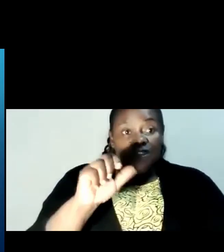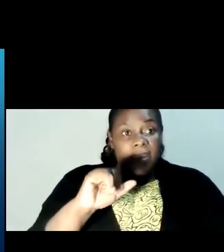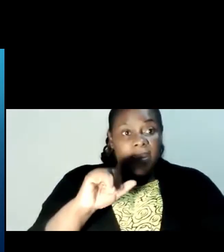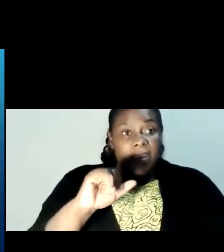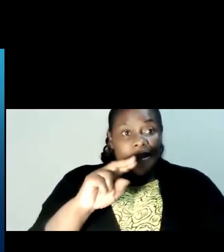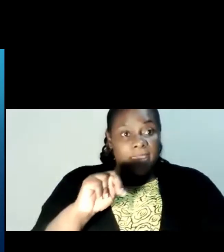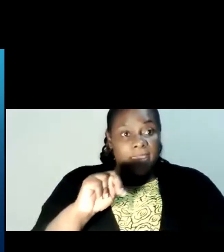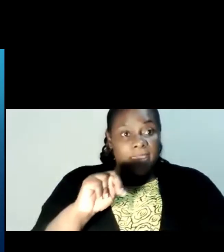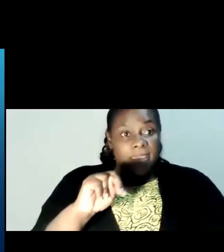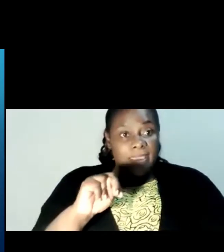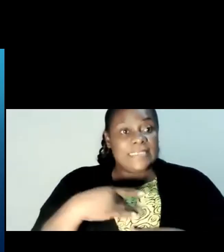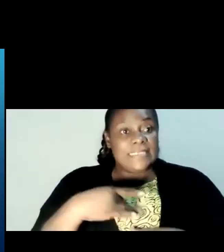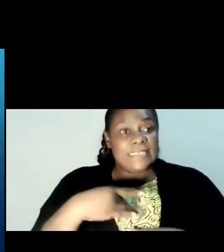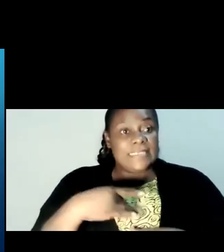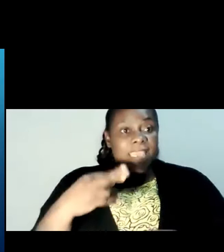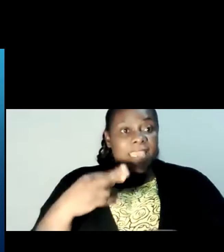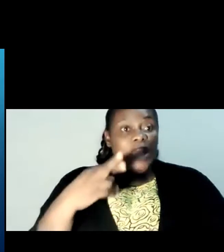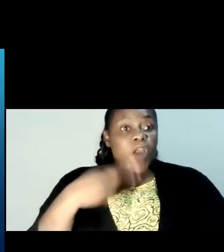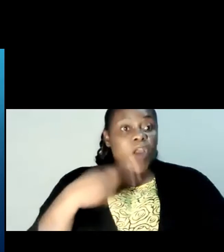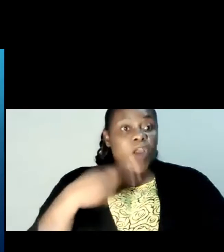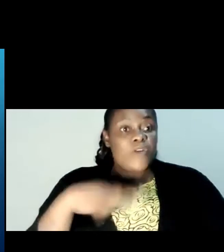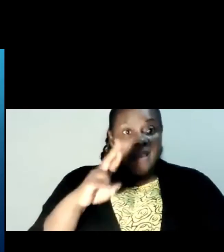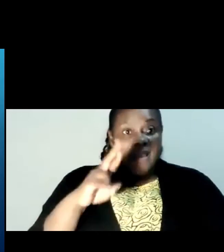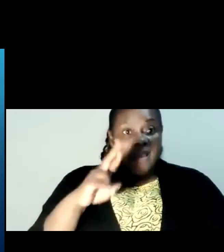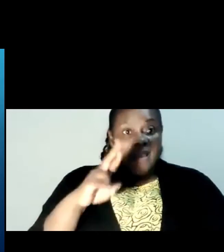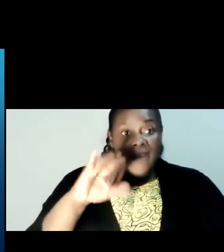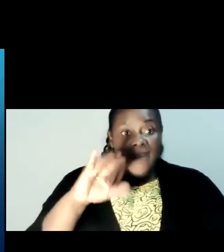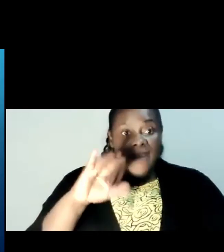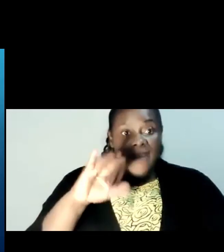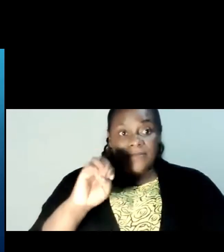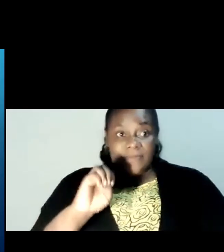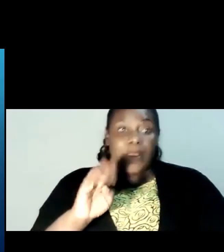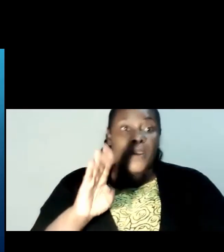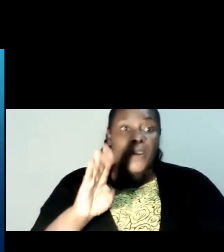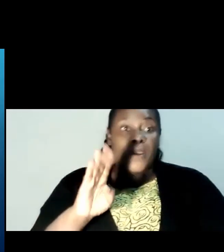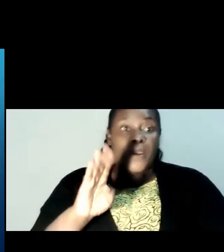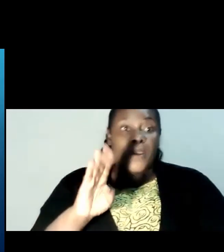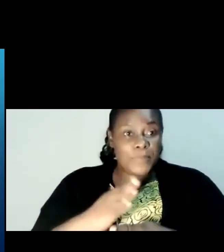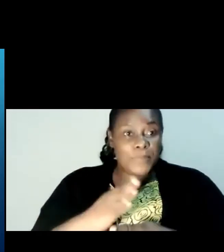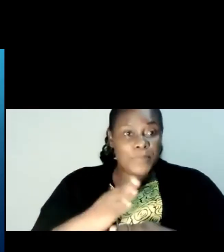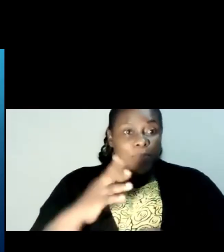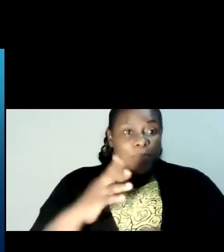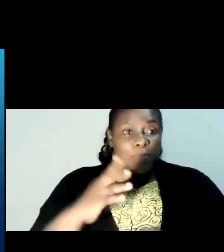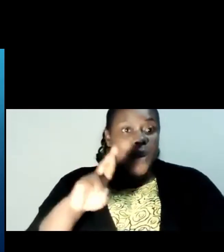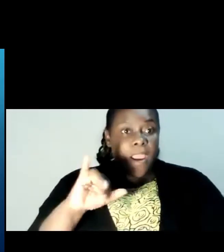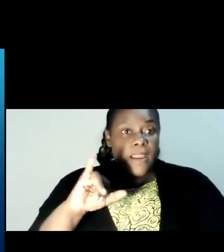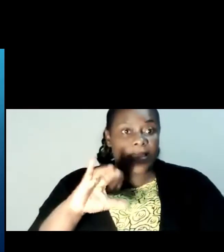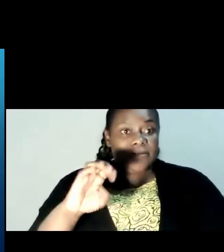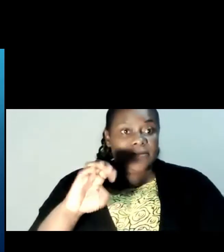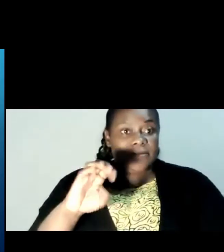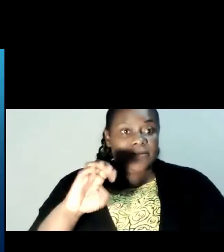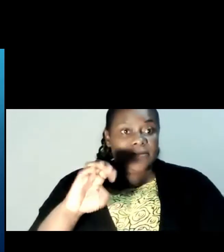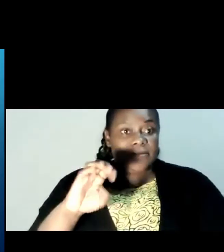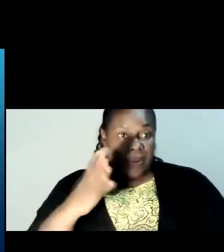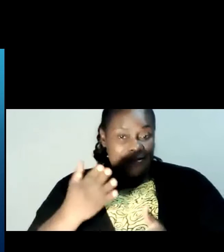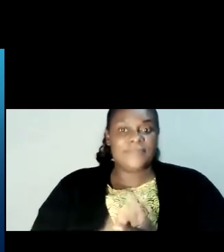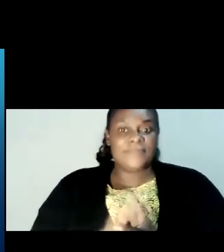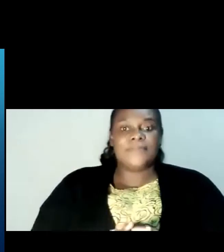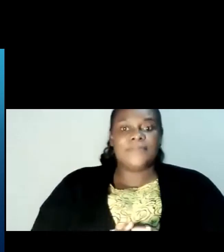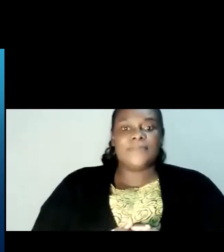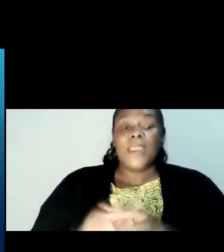rice. But in Barbados, we tend to have the flip side of this. We eat